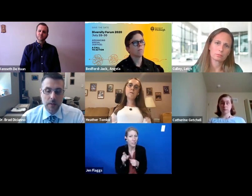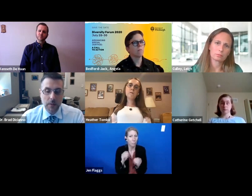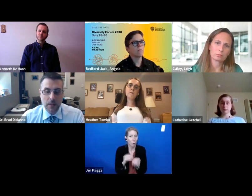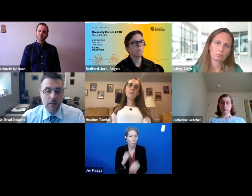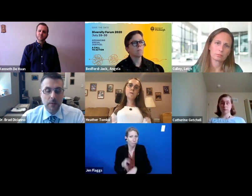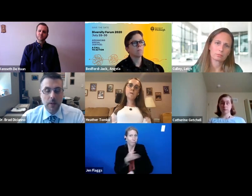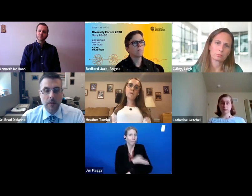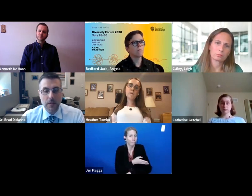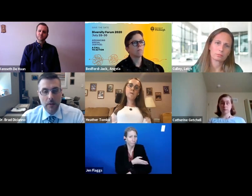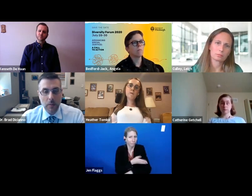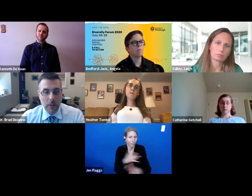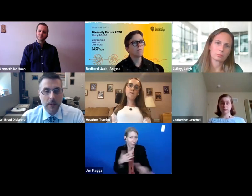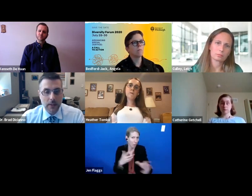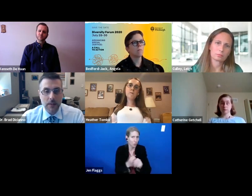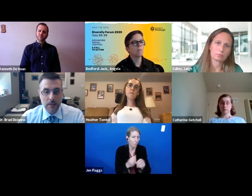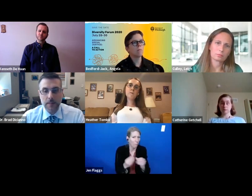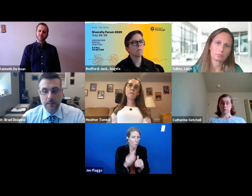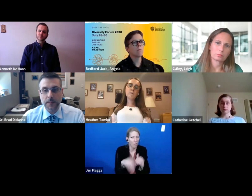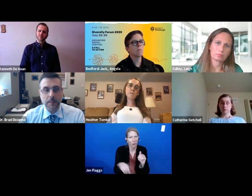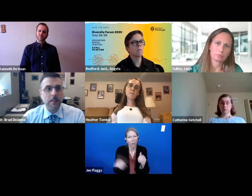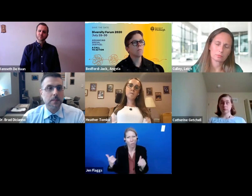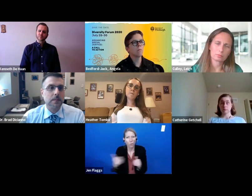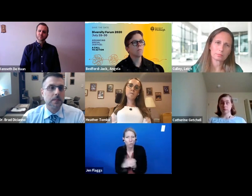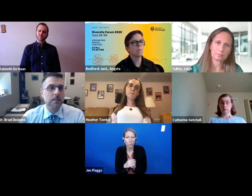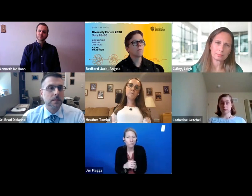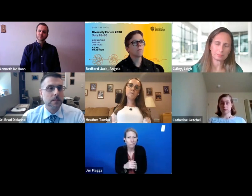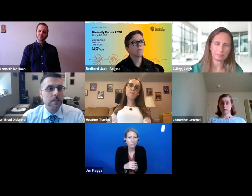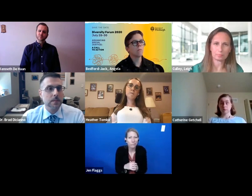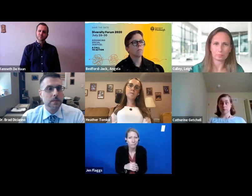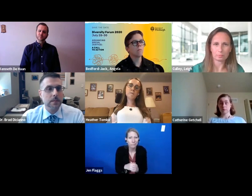up to speed with other places.